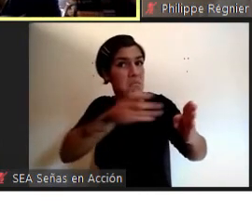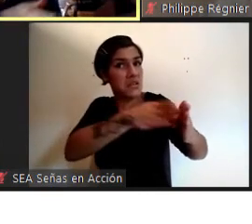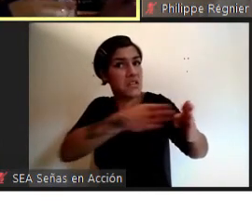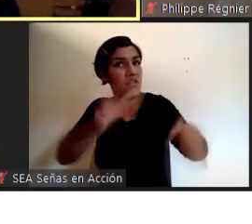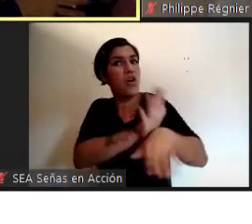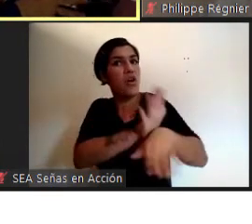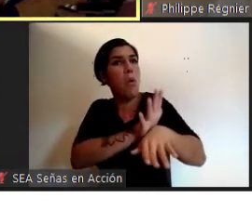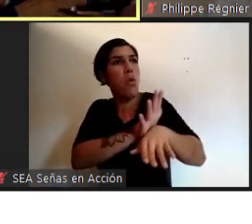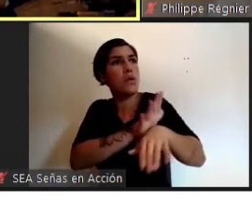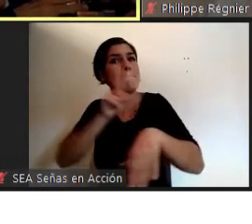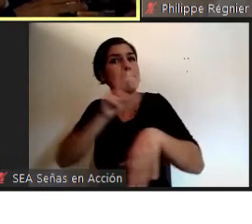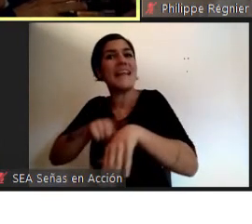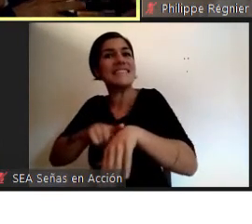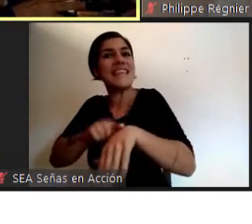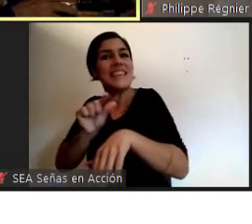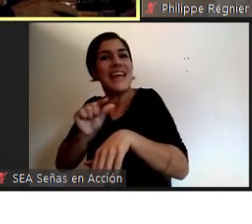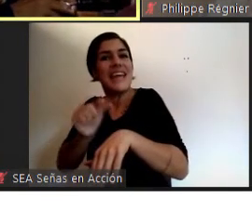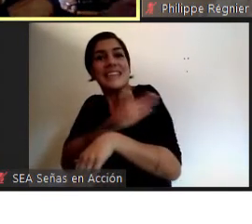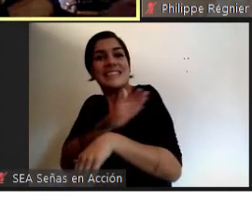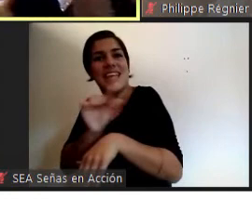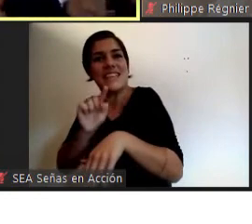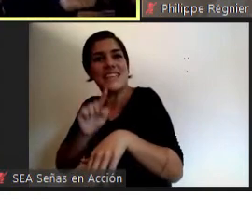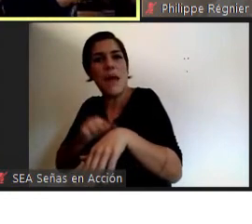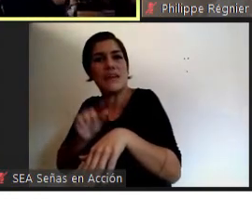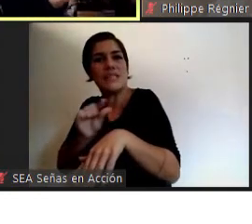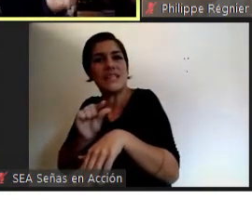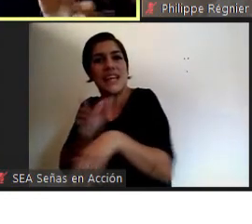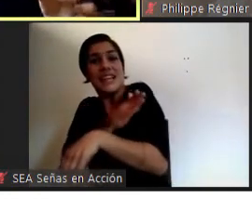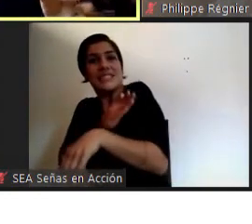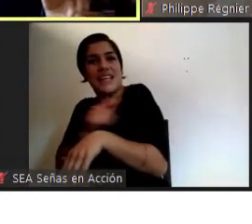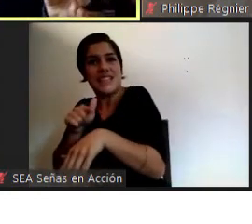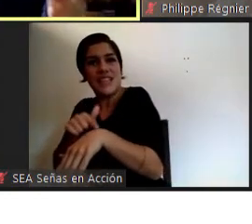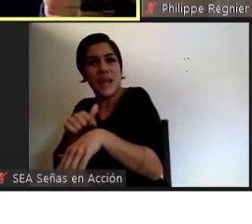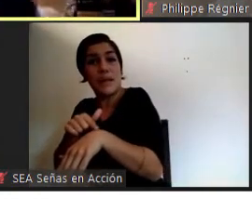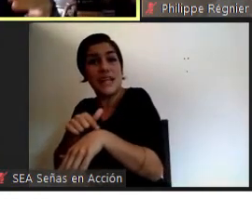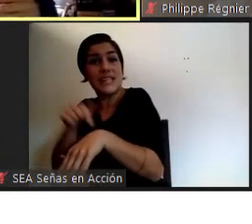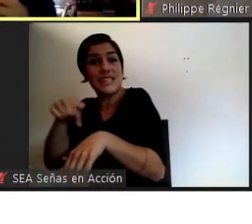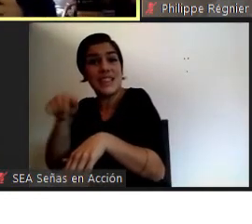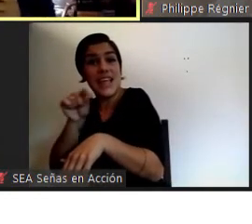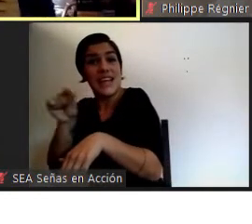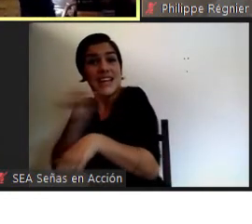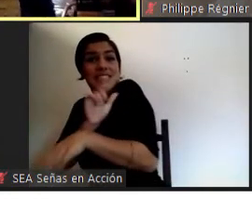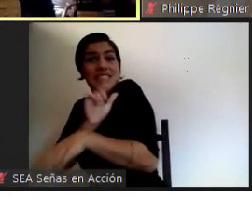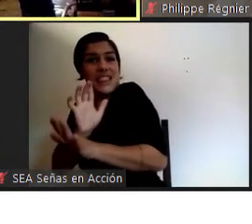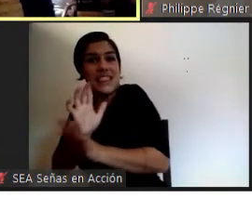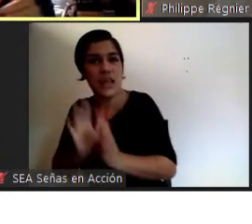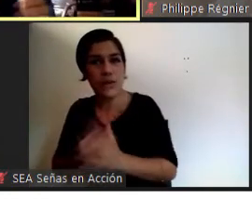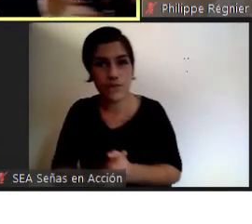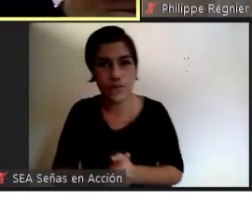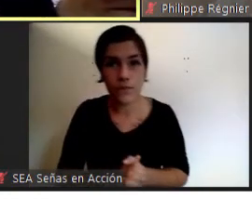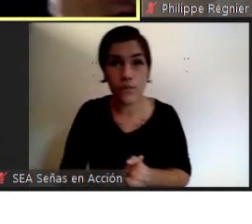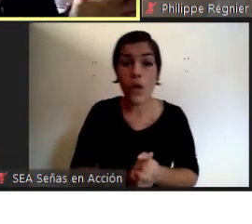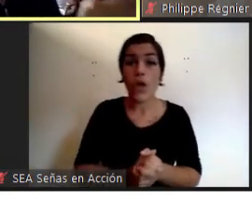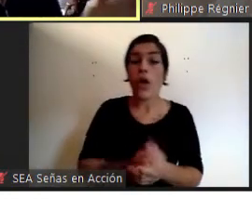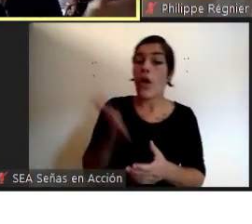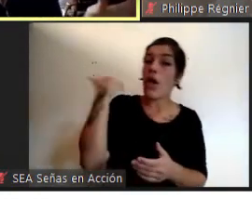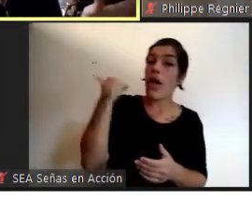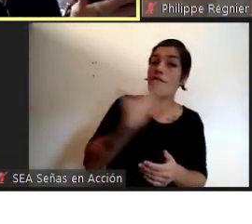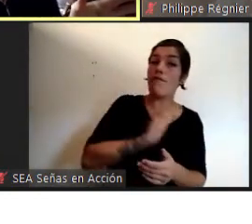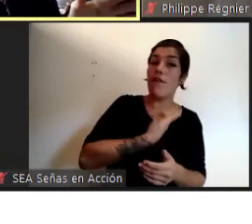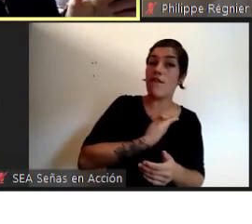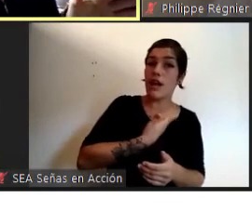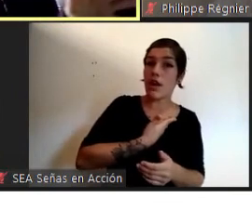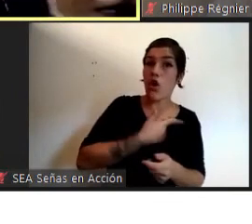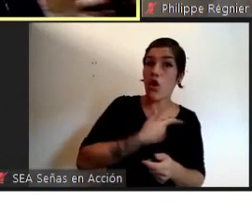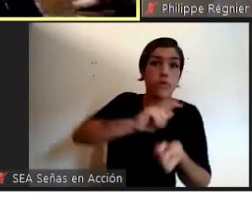a past at a snapshot, I mean, hardly back in February. And even though, Diana, you were